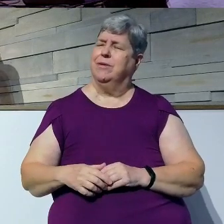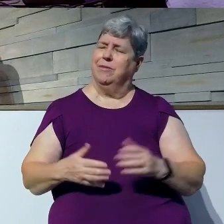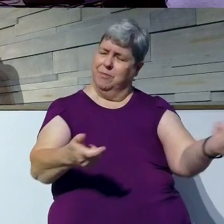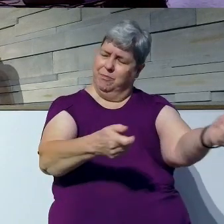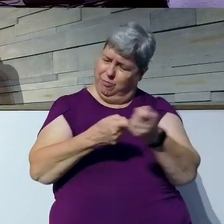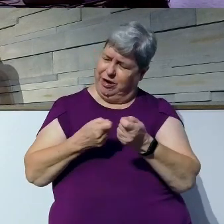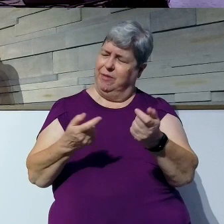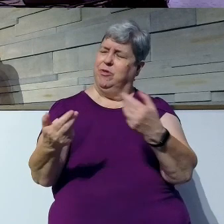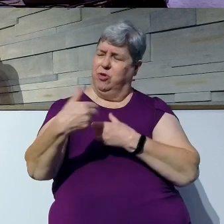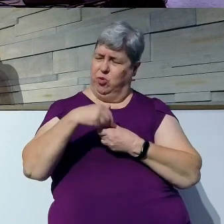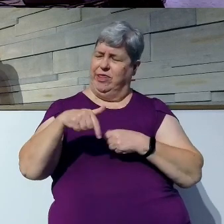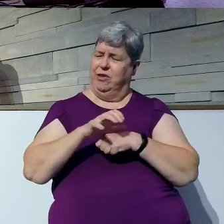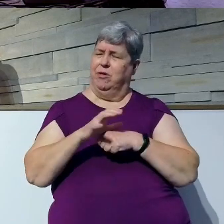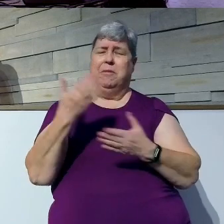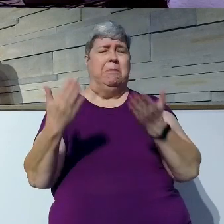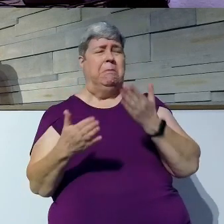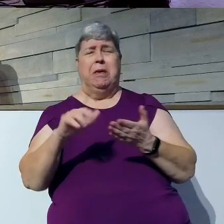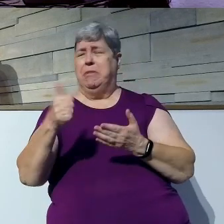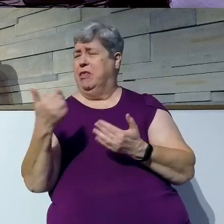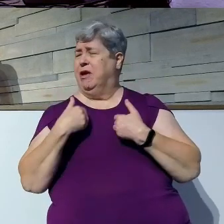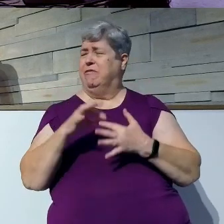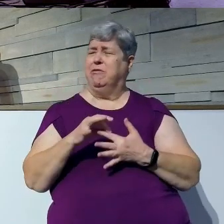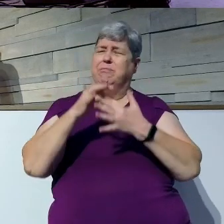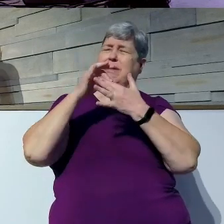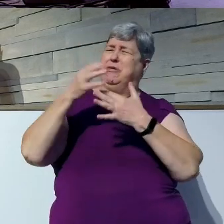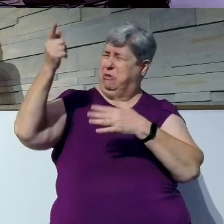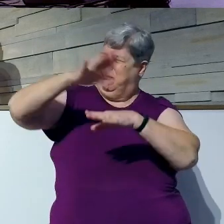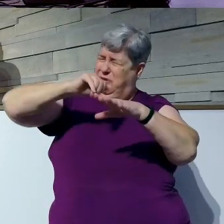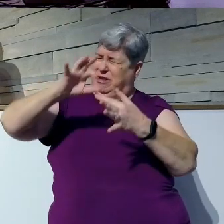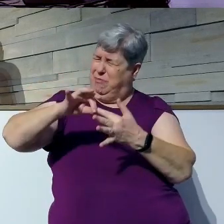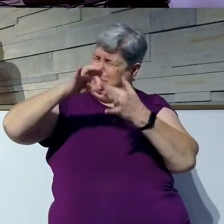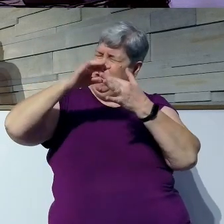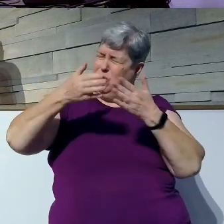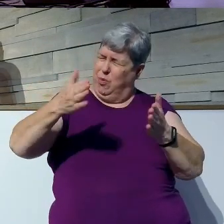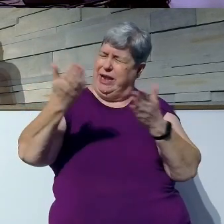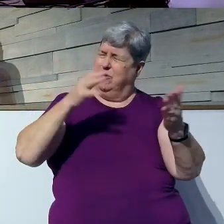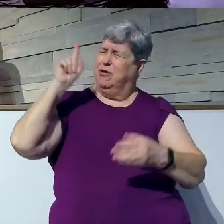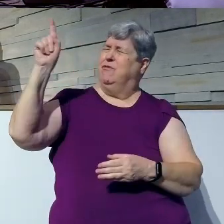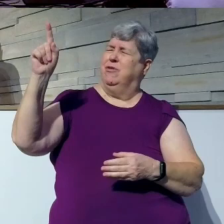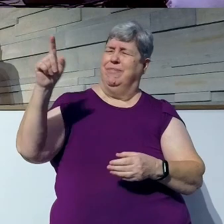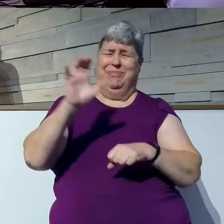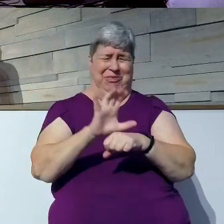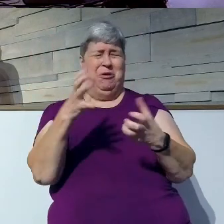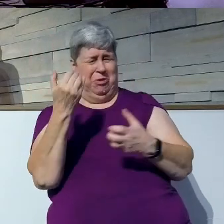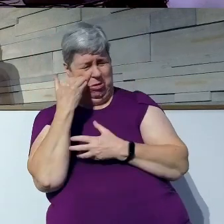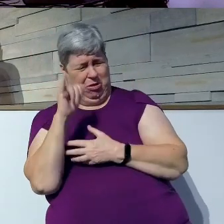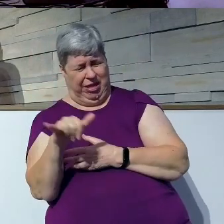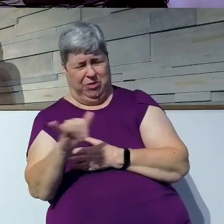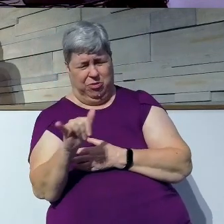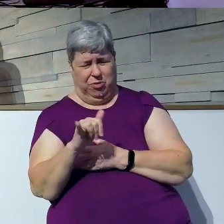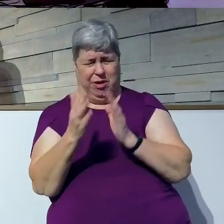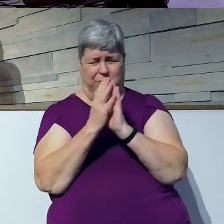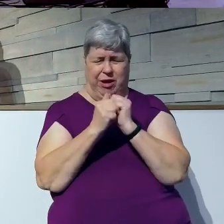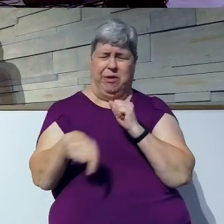them forward to join this church. Others have special calls on their lives to serve your kingdom. The church wants to know about that and